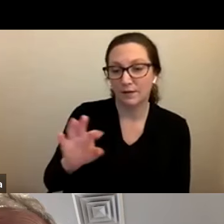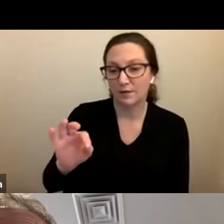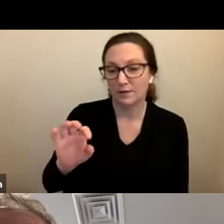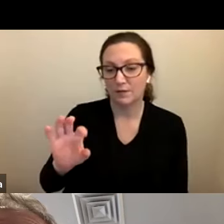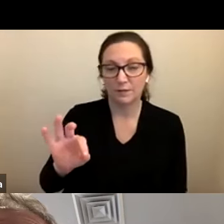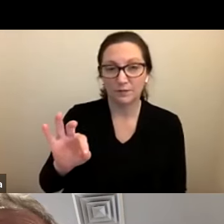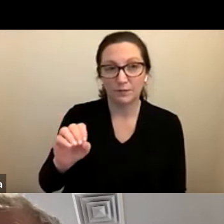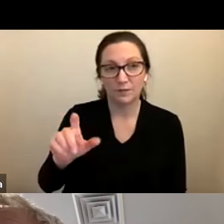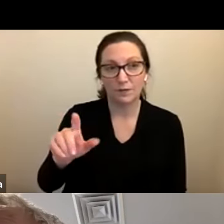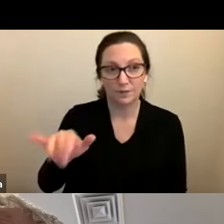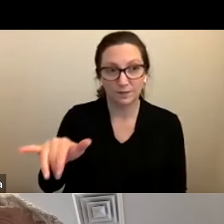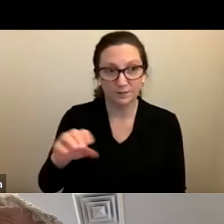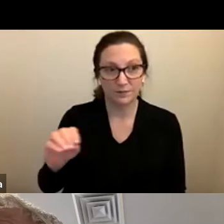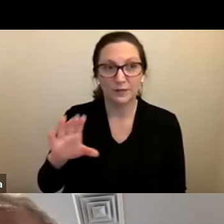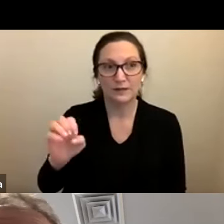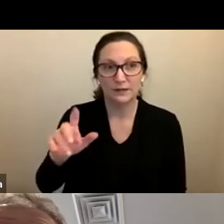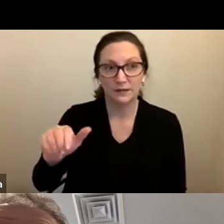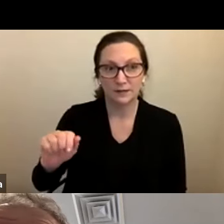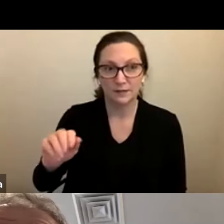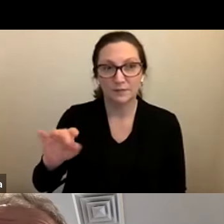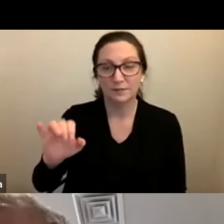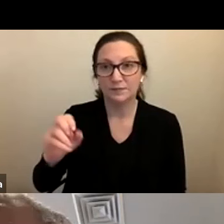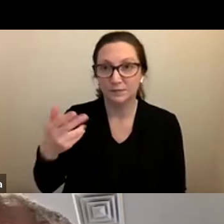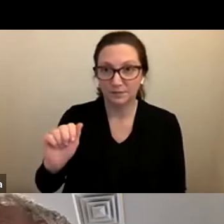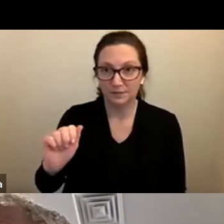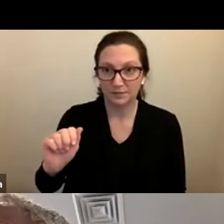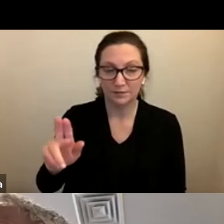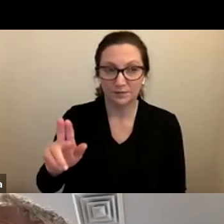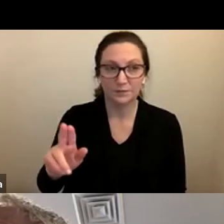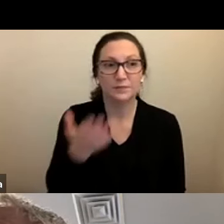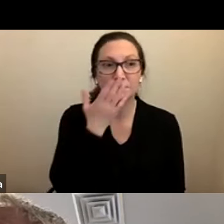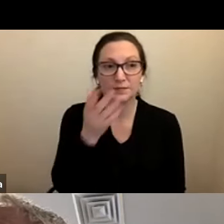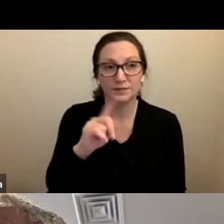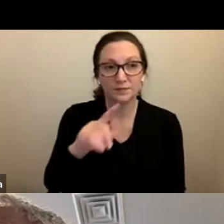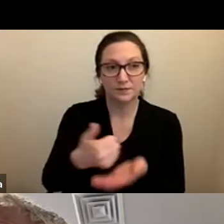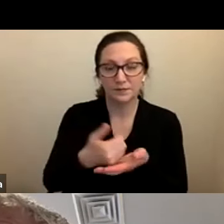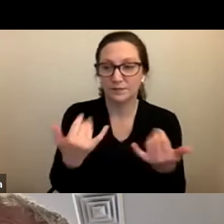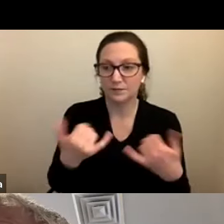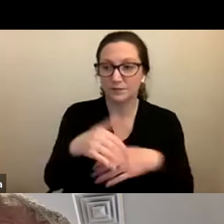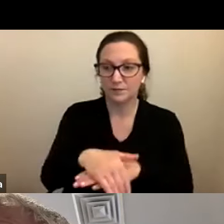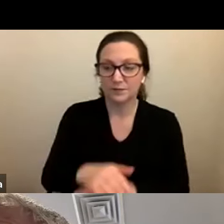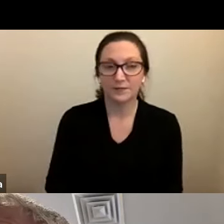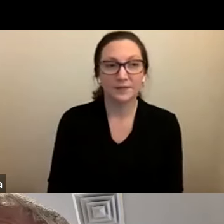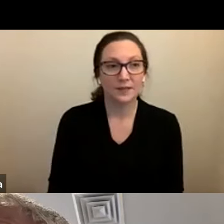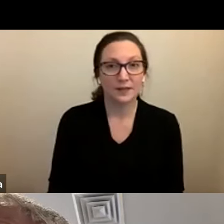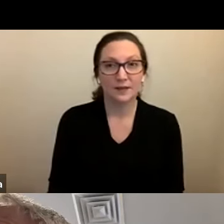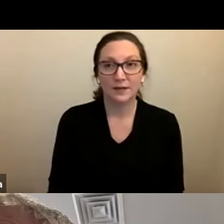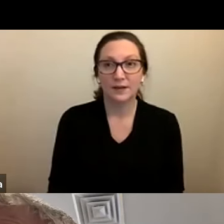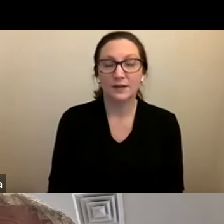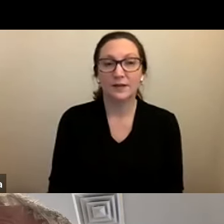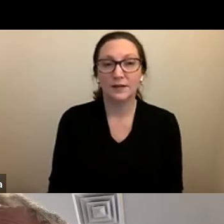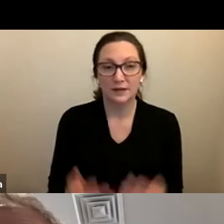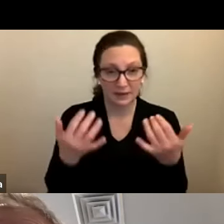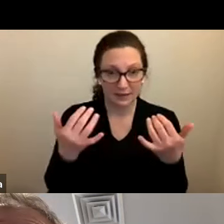Michal. Thank you all for assisting us this evening. We will now activate the